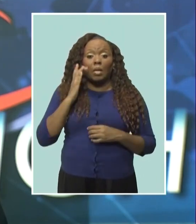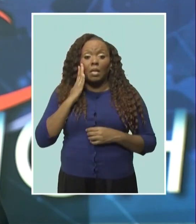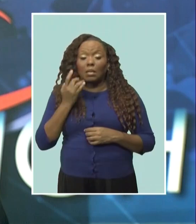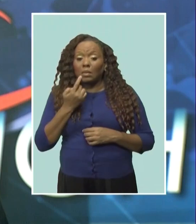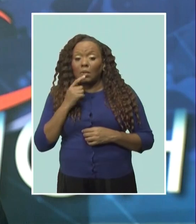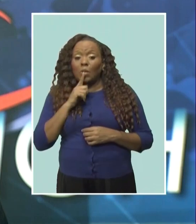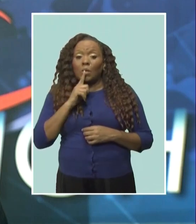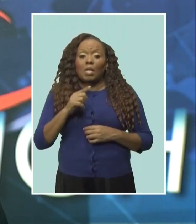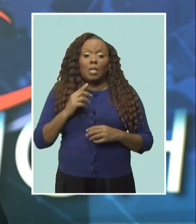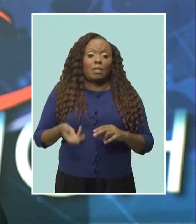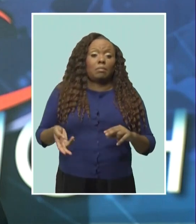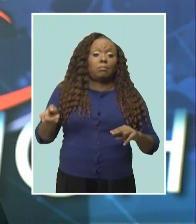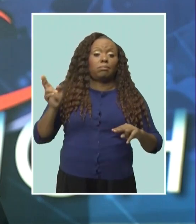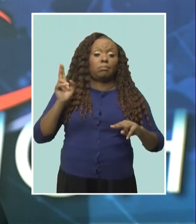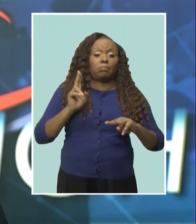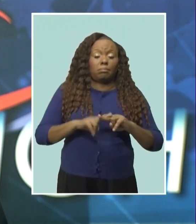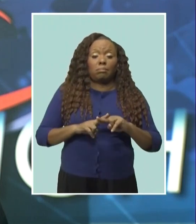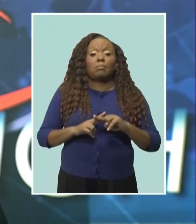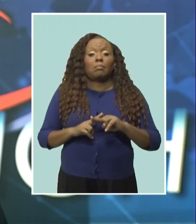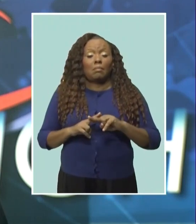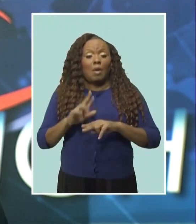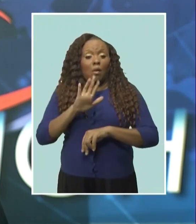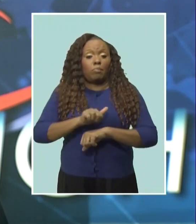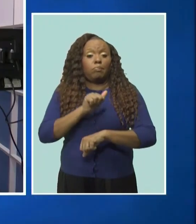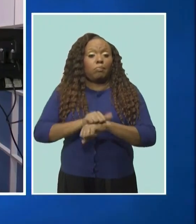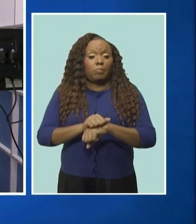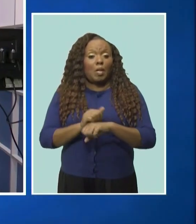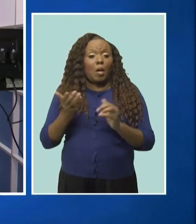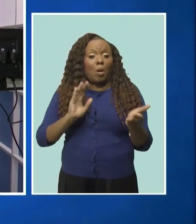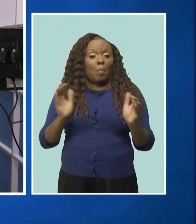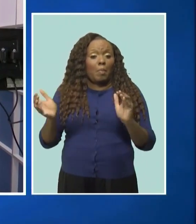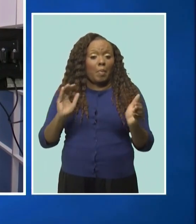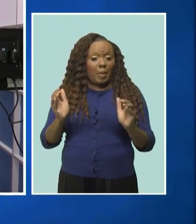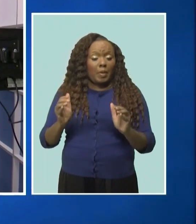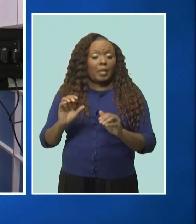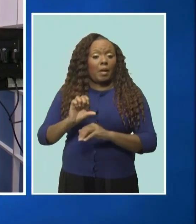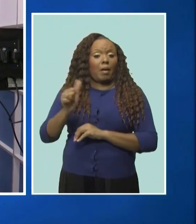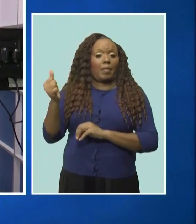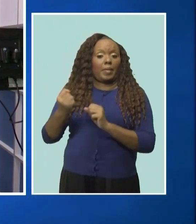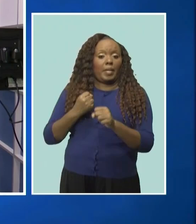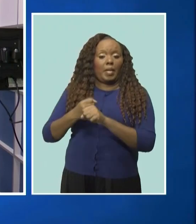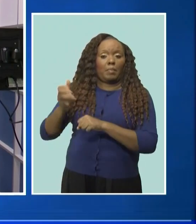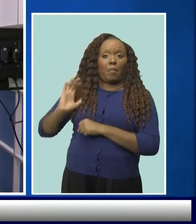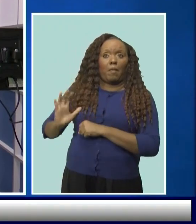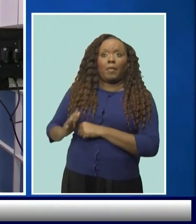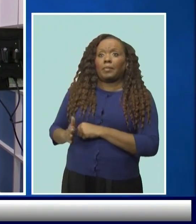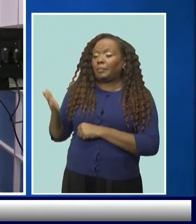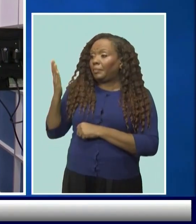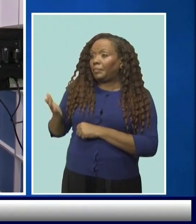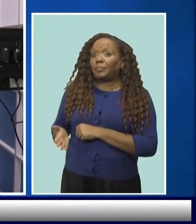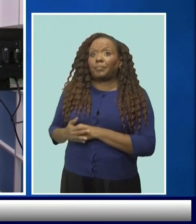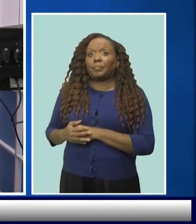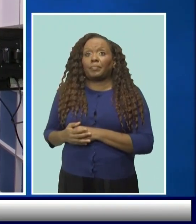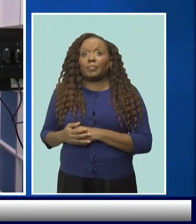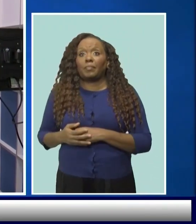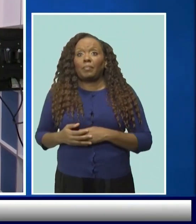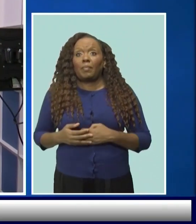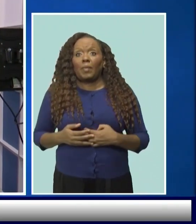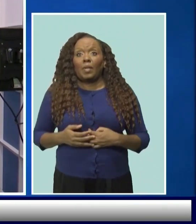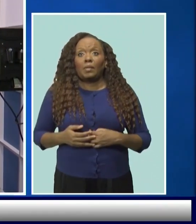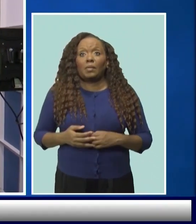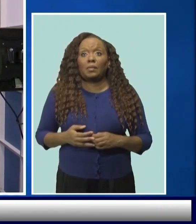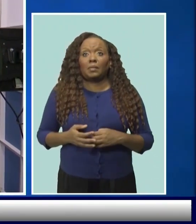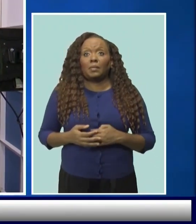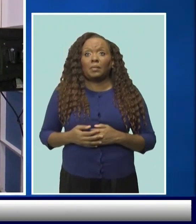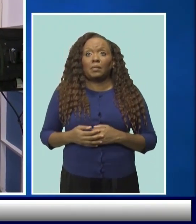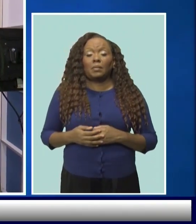performance when compared with previous years. We did have a good chunk of members who would have reported that they had